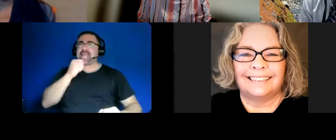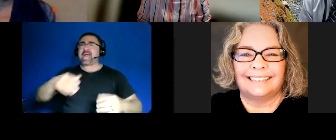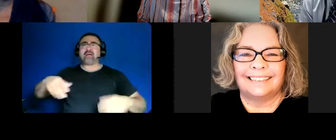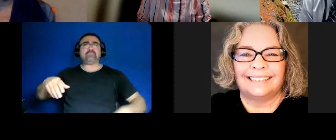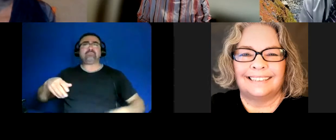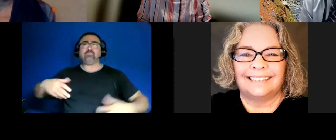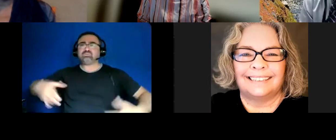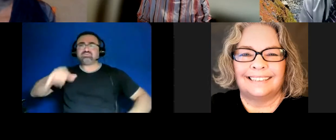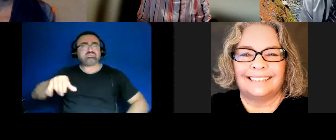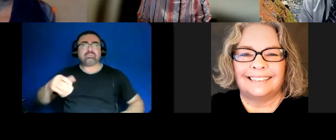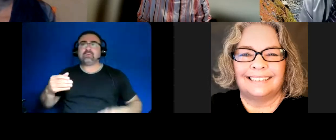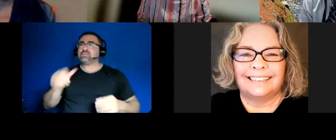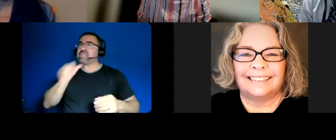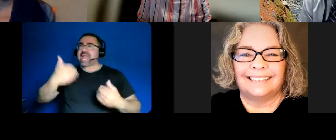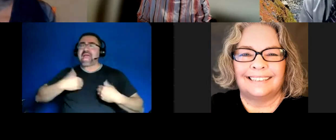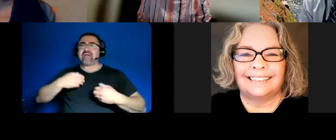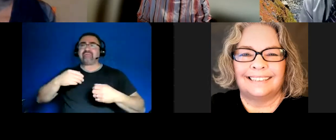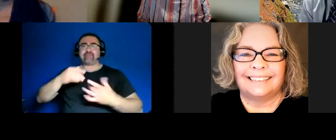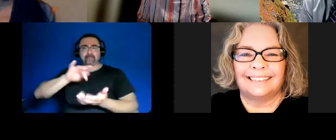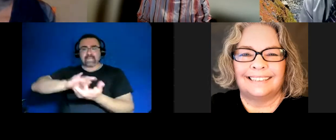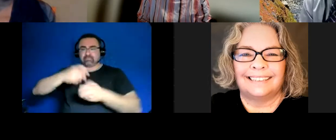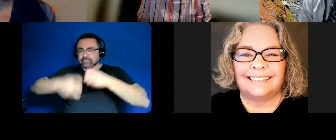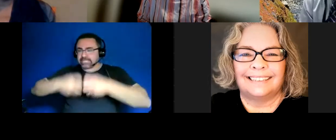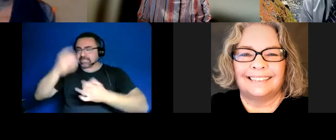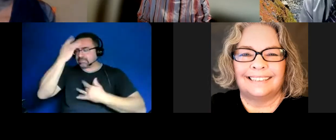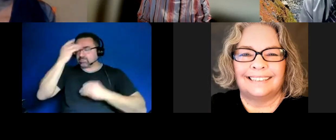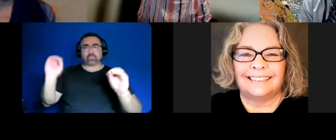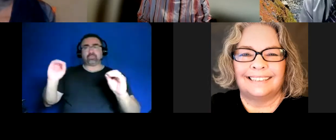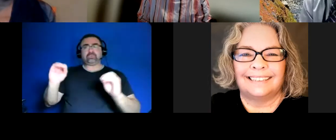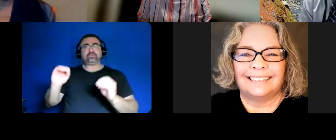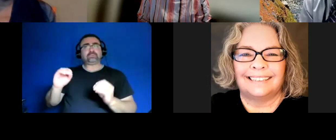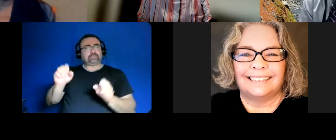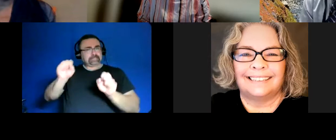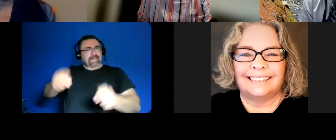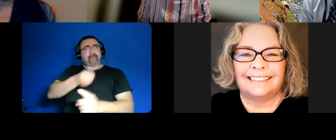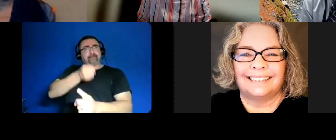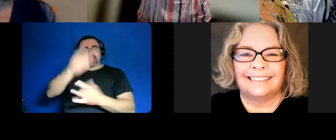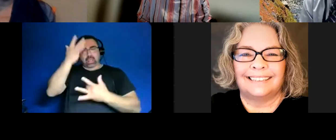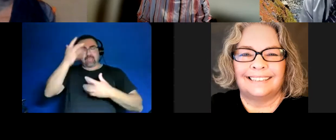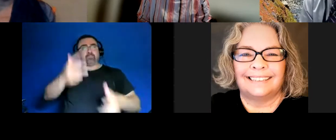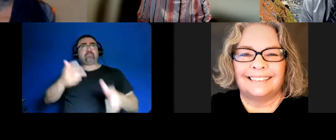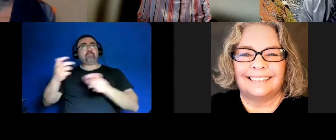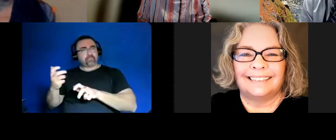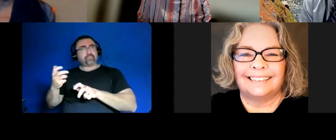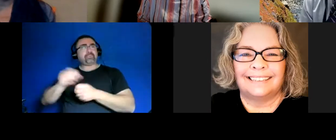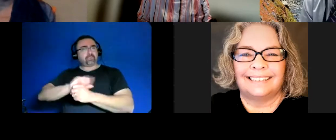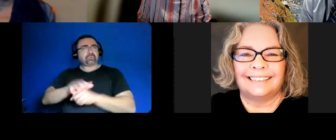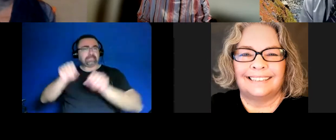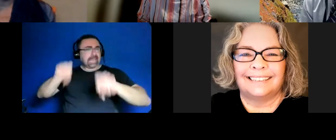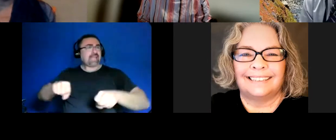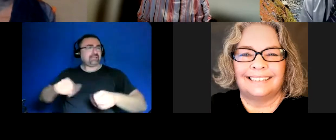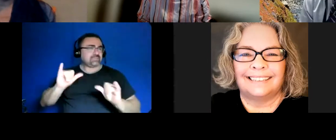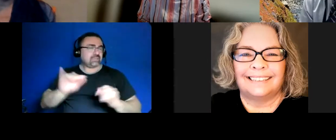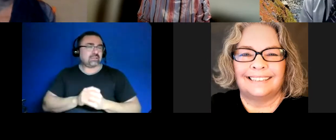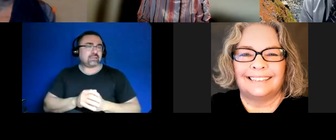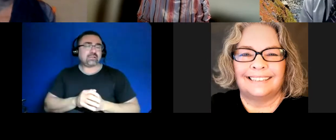doesn't have underlying medical illnesses can get severely ill with COVID. And so